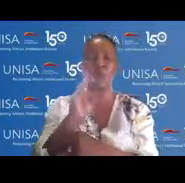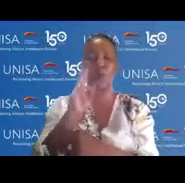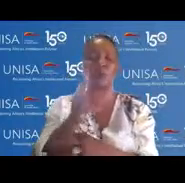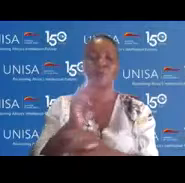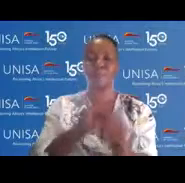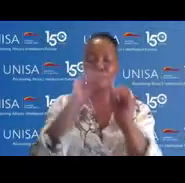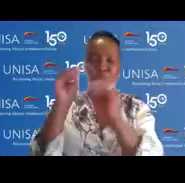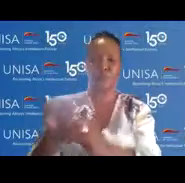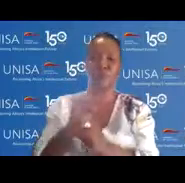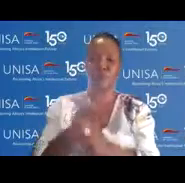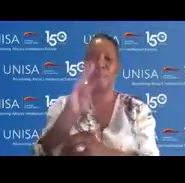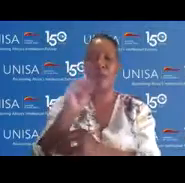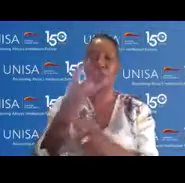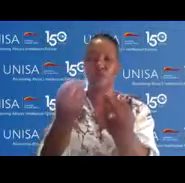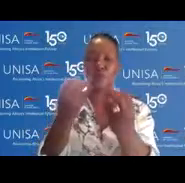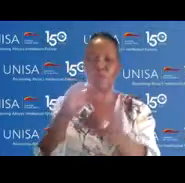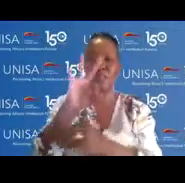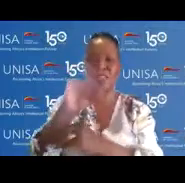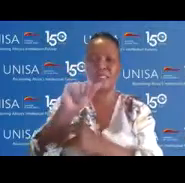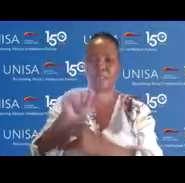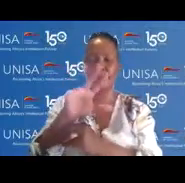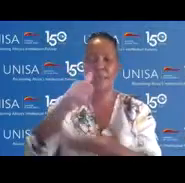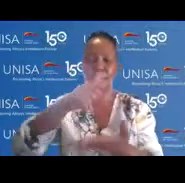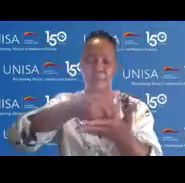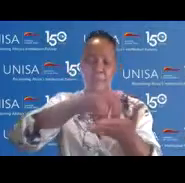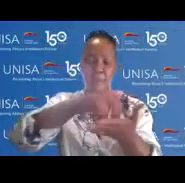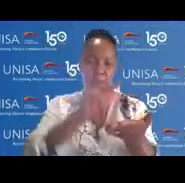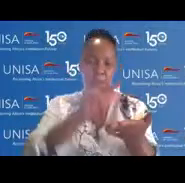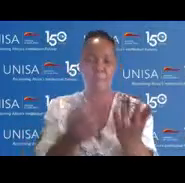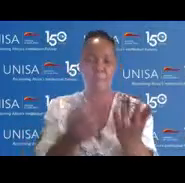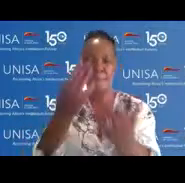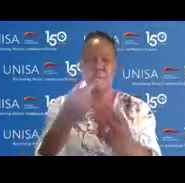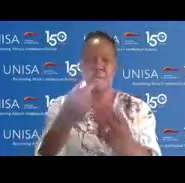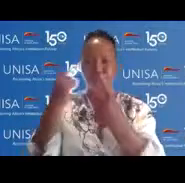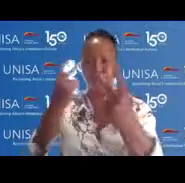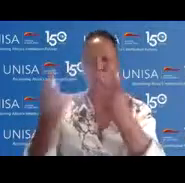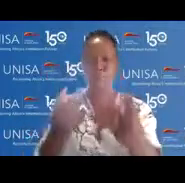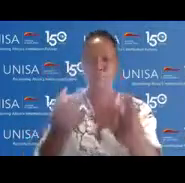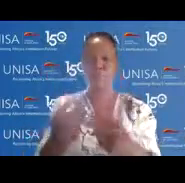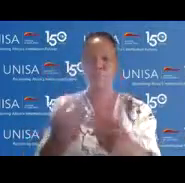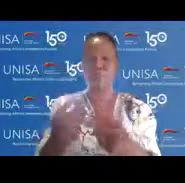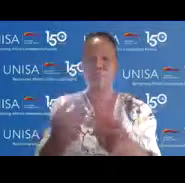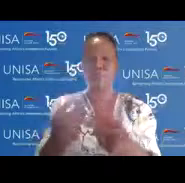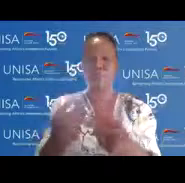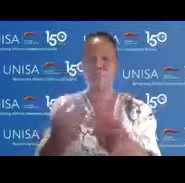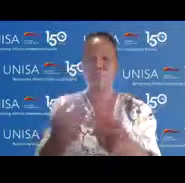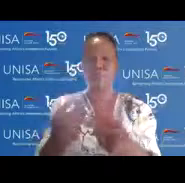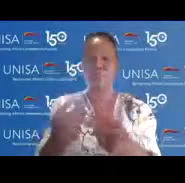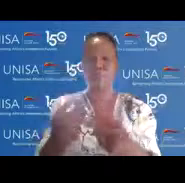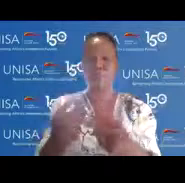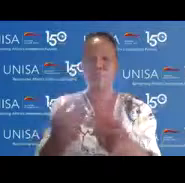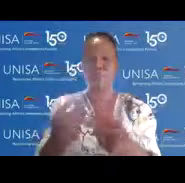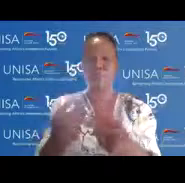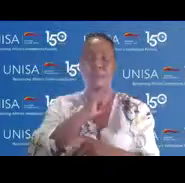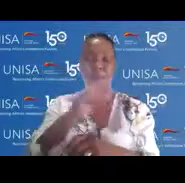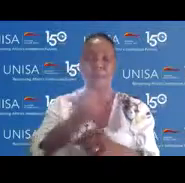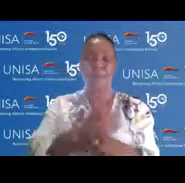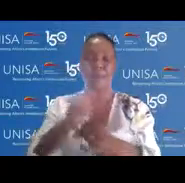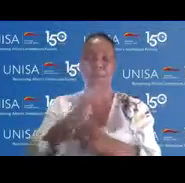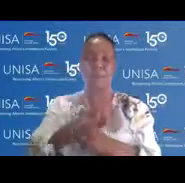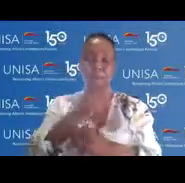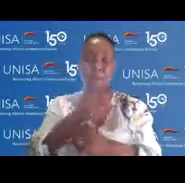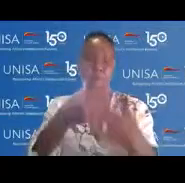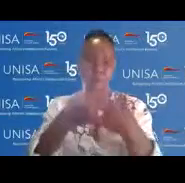Microsoft 365 app. You might even see it ready on your phone. You might just not have used it yet. And you're going to see it's actually such a